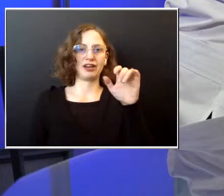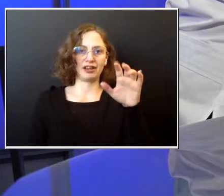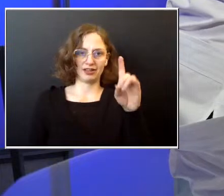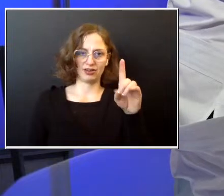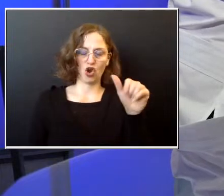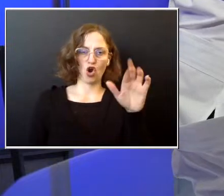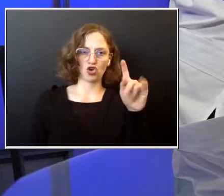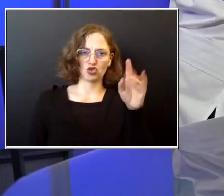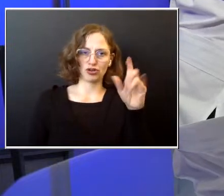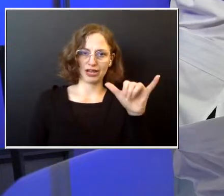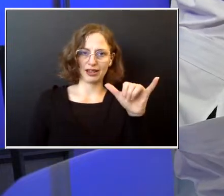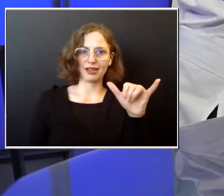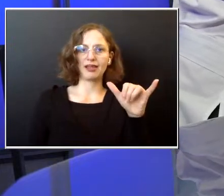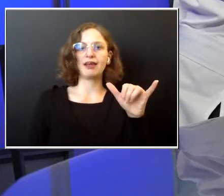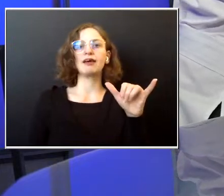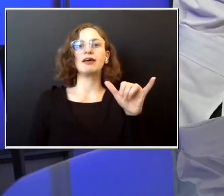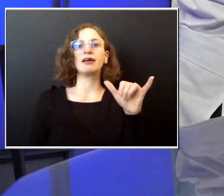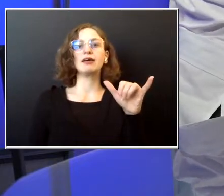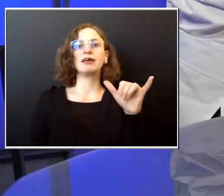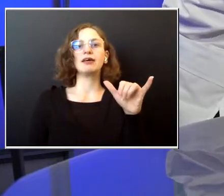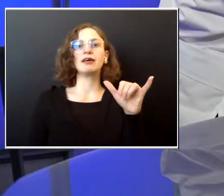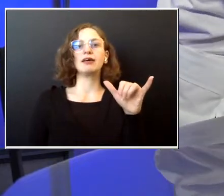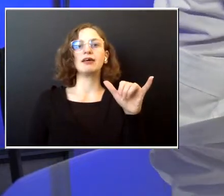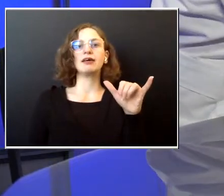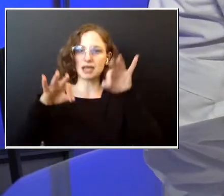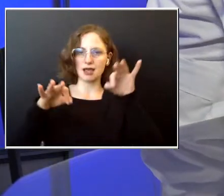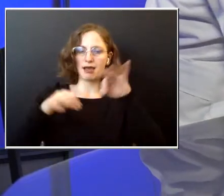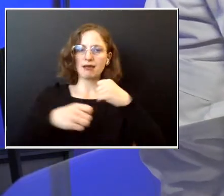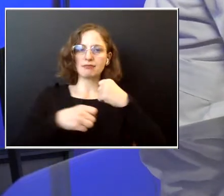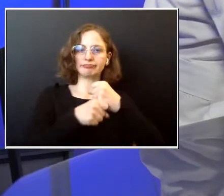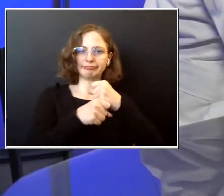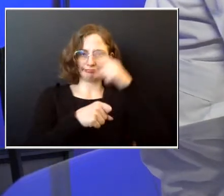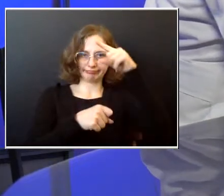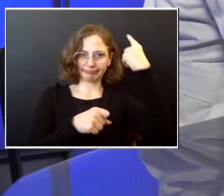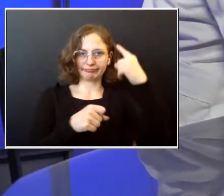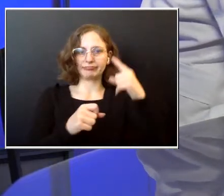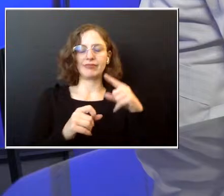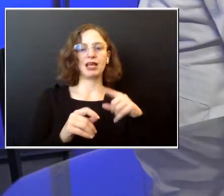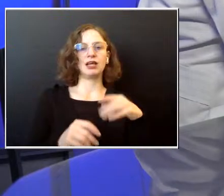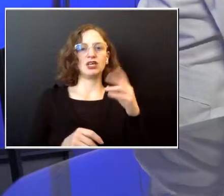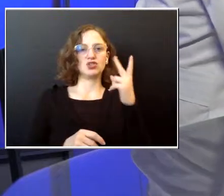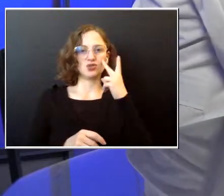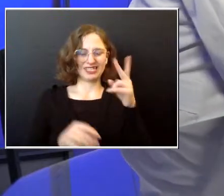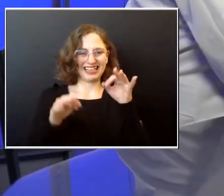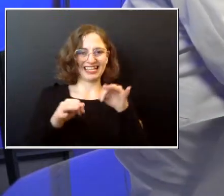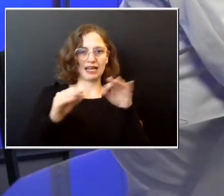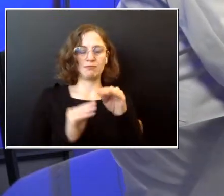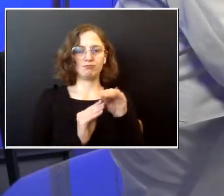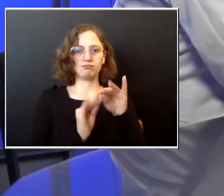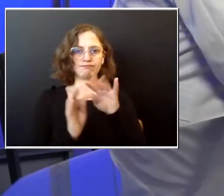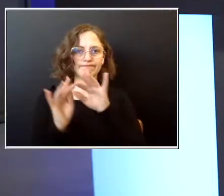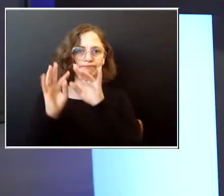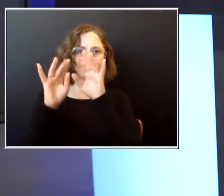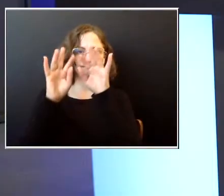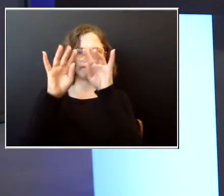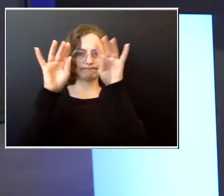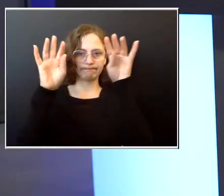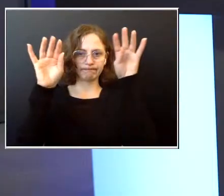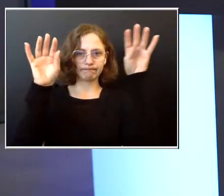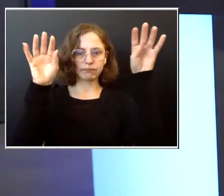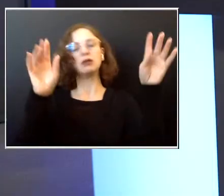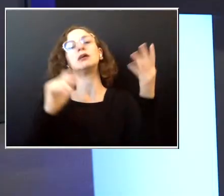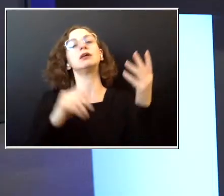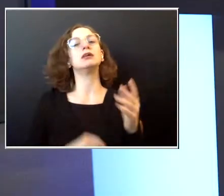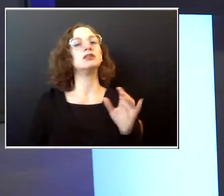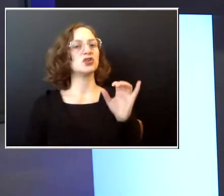And you see the dye coming in here, and it fills out the large blood vessels that proceed to fill out the rest of the brain. So is this video or